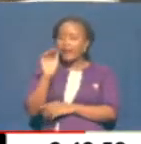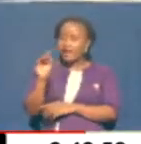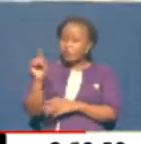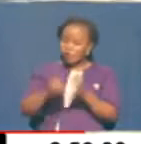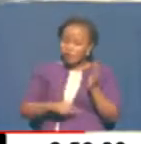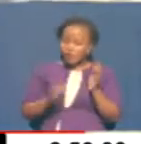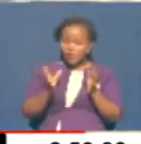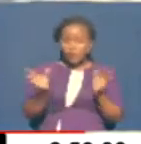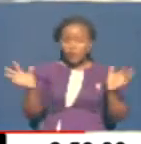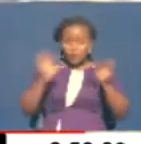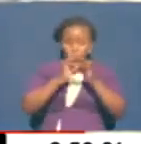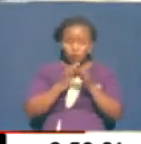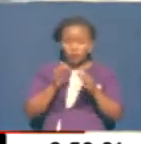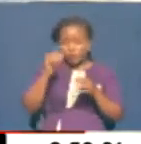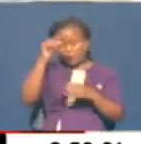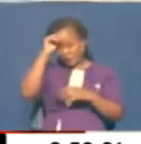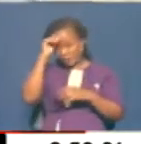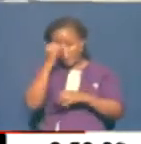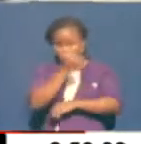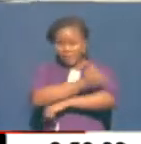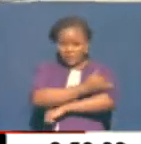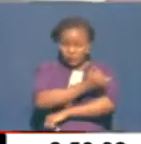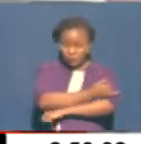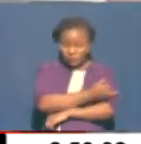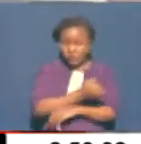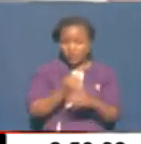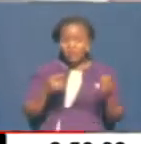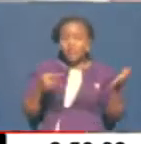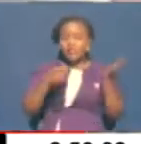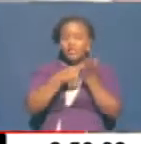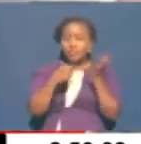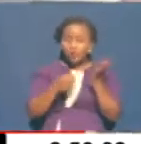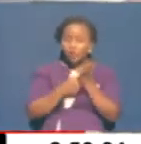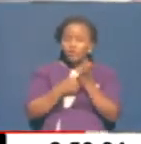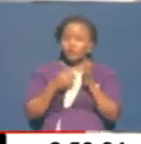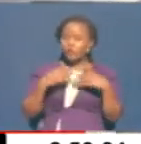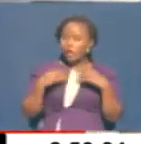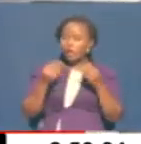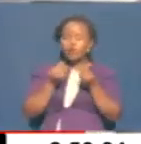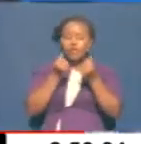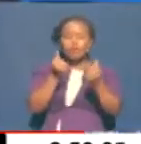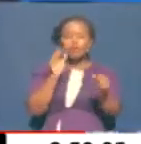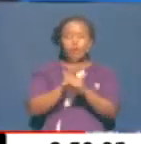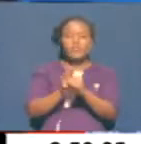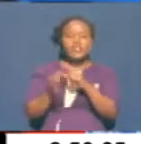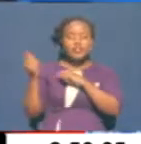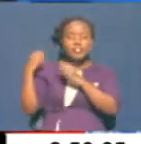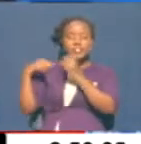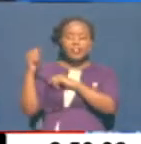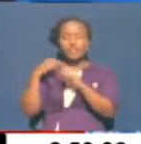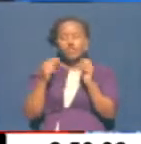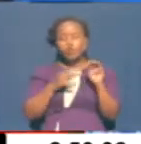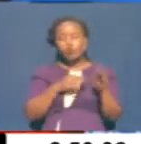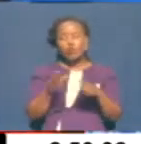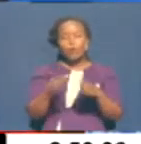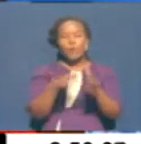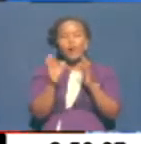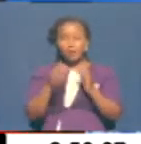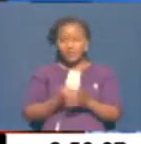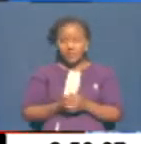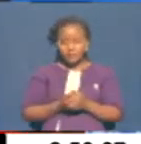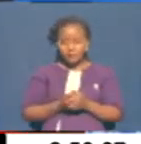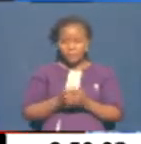between government agencies, saying technology will complement traditional disaster management methods. The application